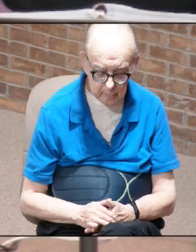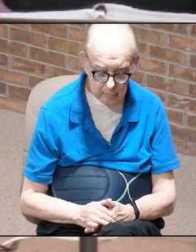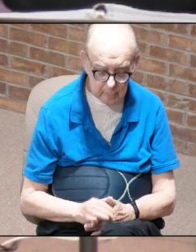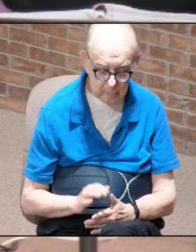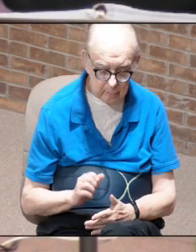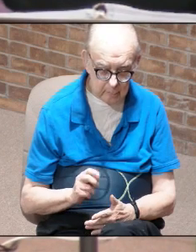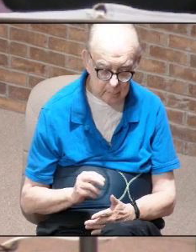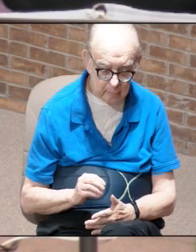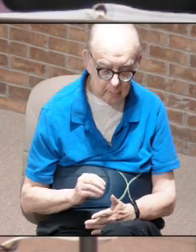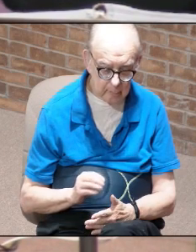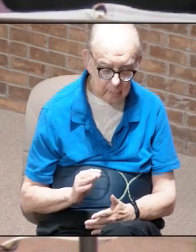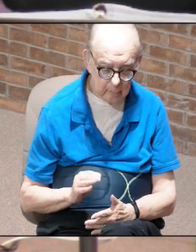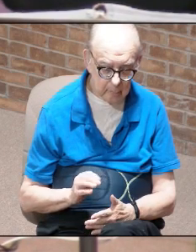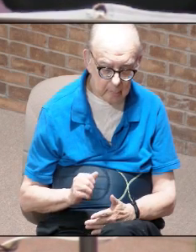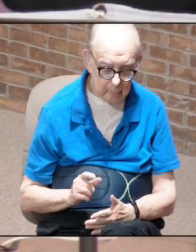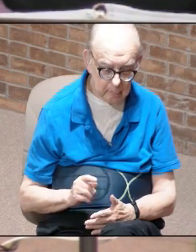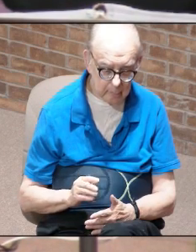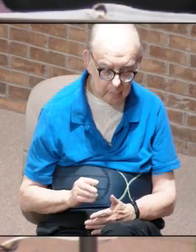John Maxwell